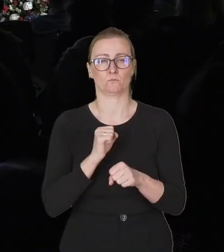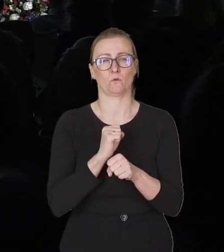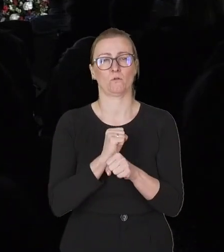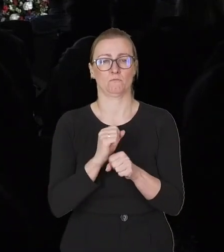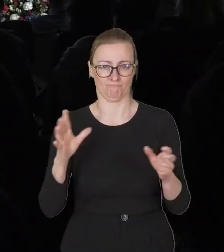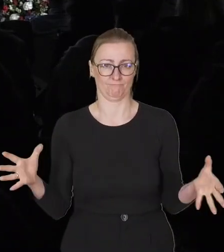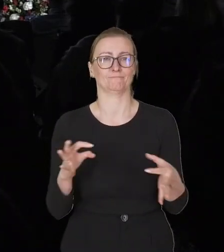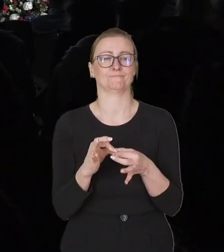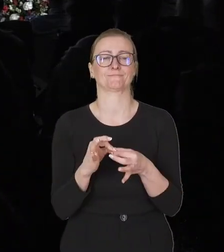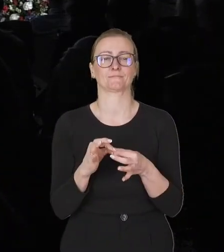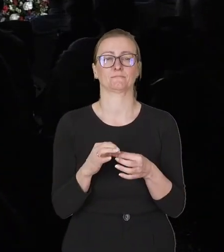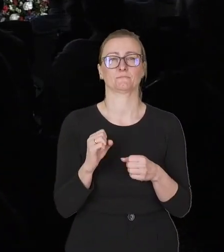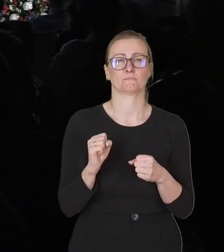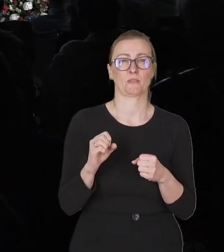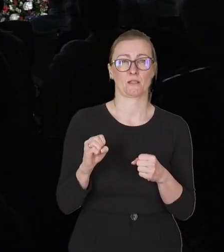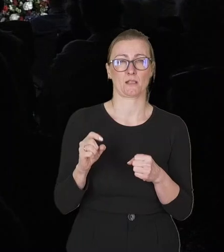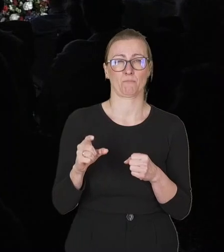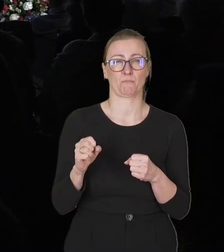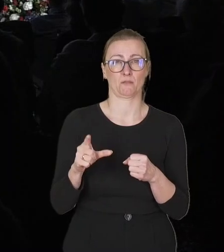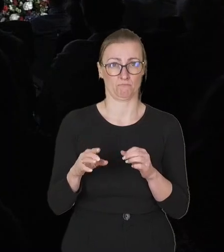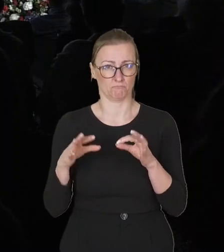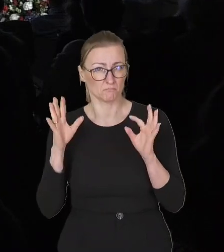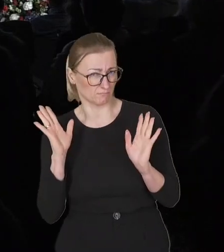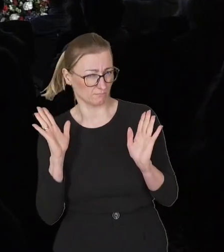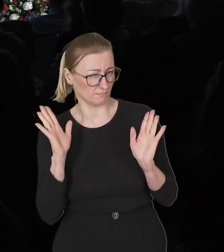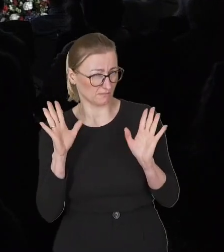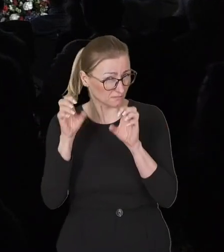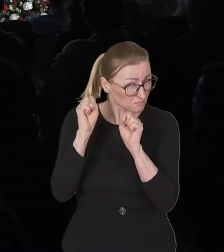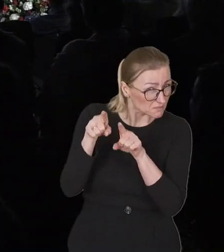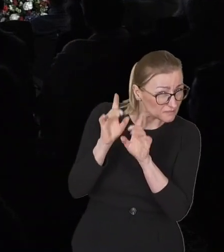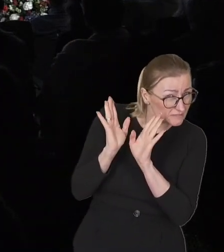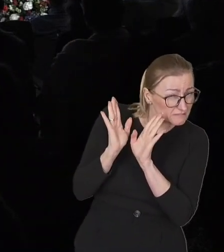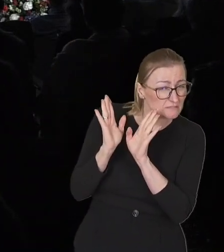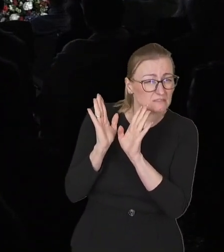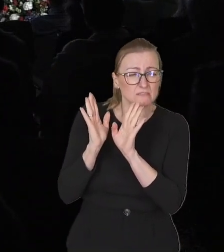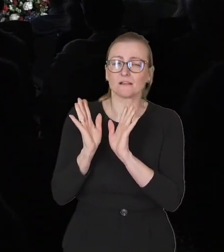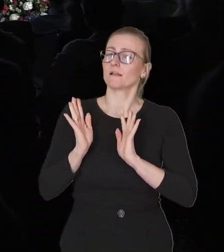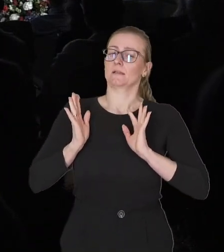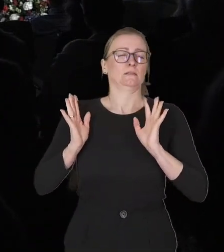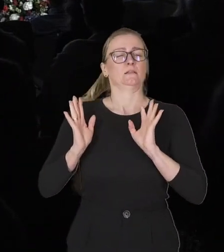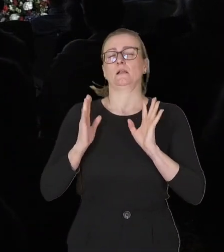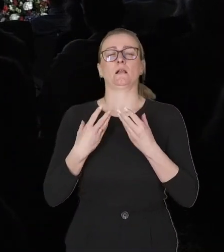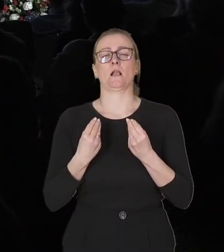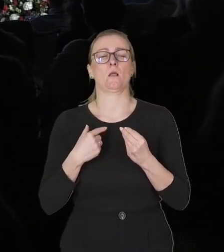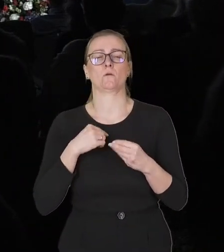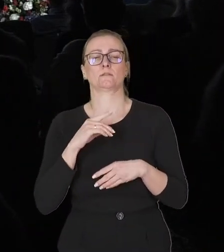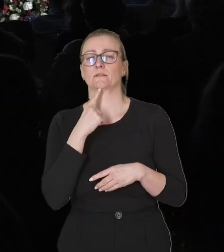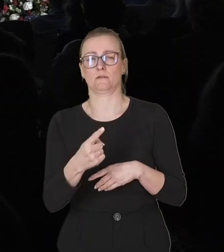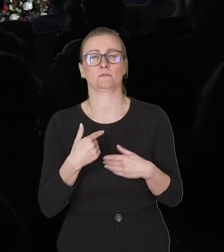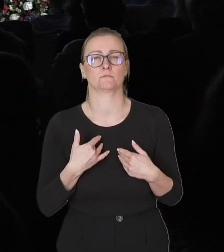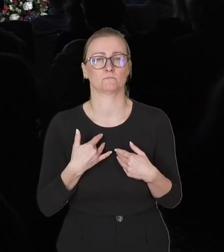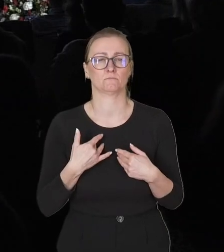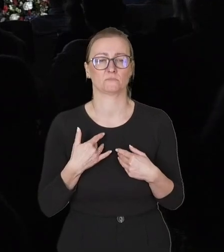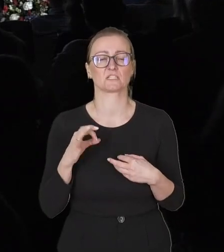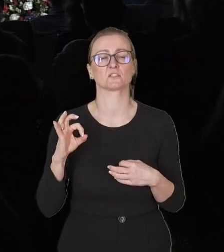Bit towards the fifth freedom now, what we actually package in this, because